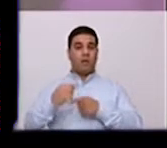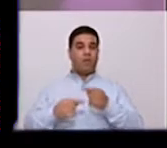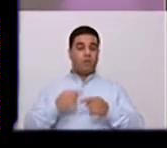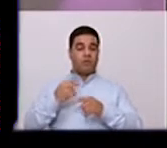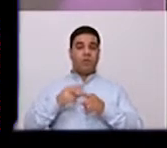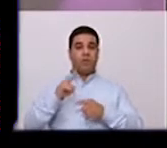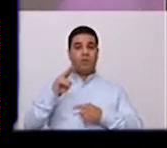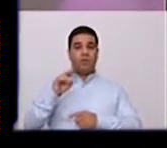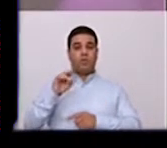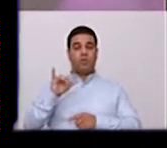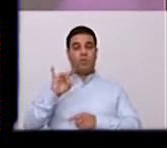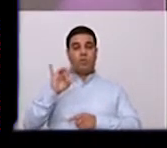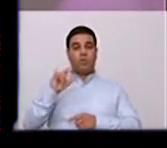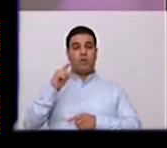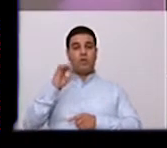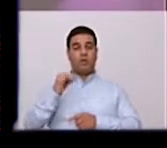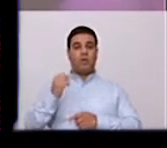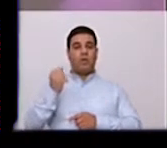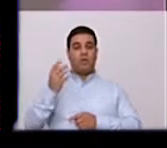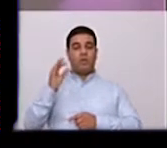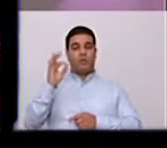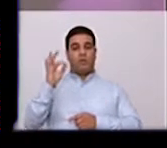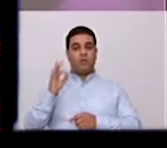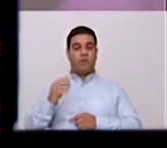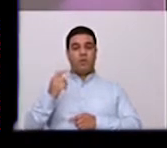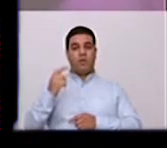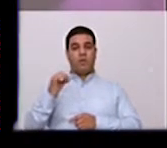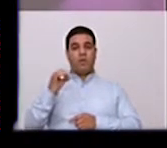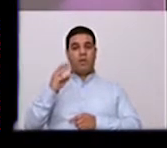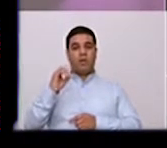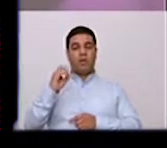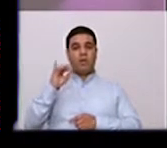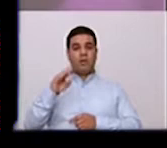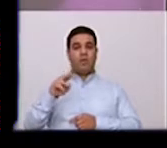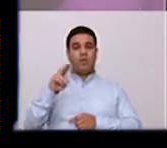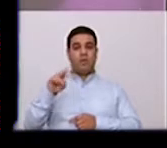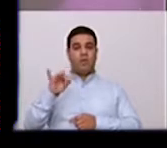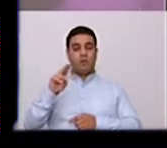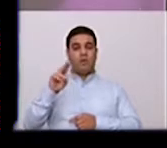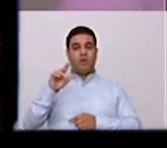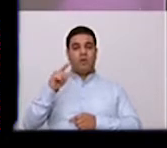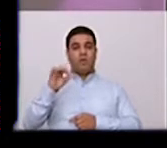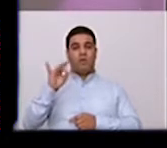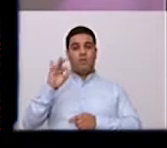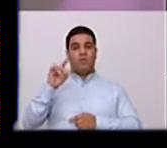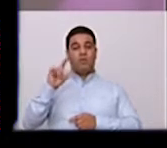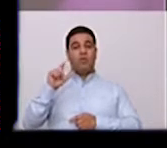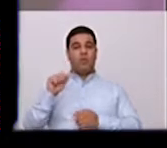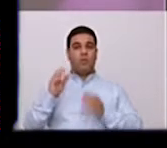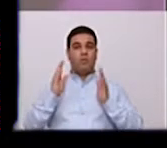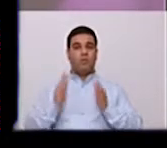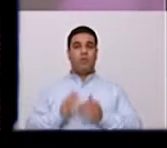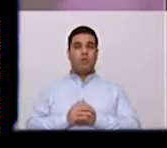avloddagi duragaylarning necha foizi genotip bo'yicha digomozigotali bo'ladi?